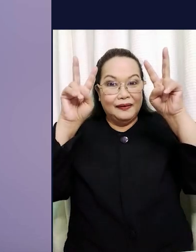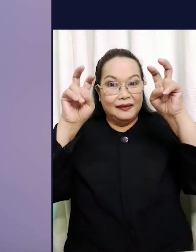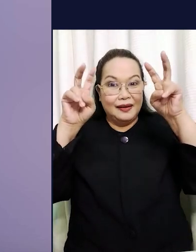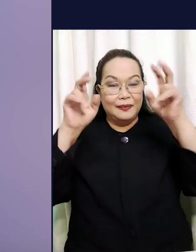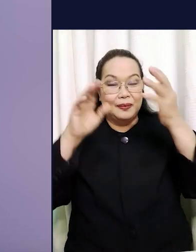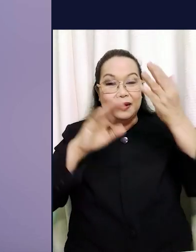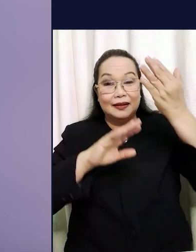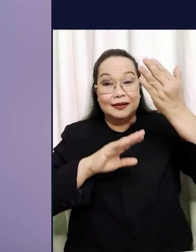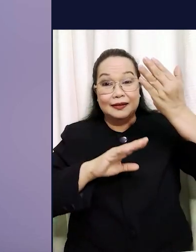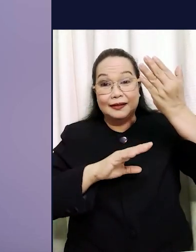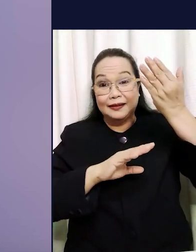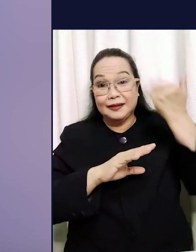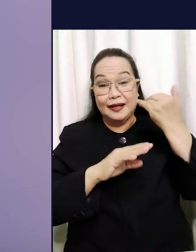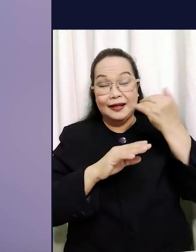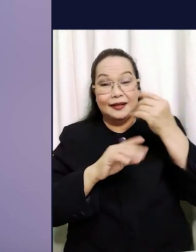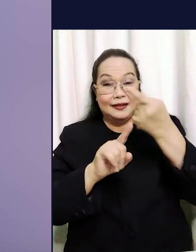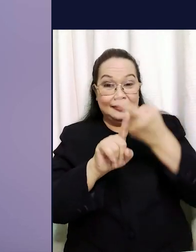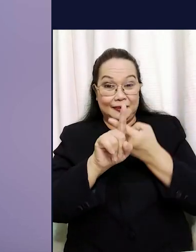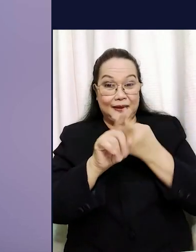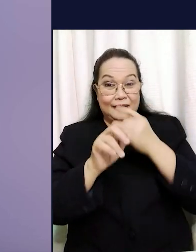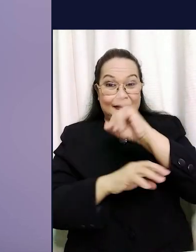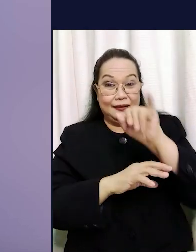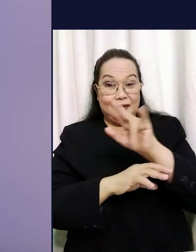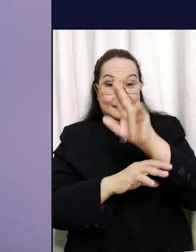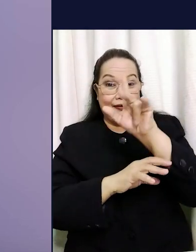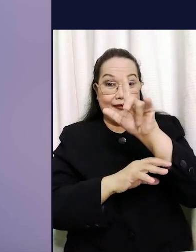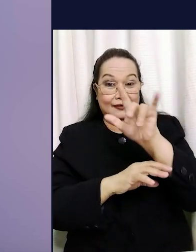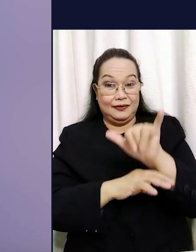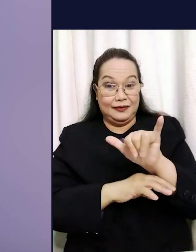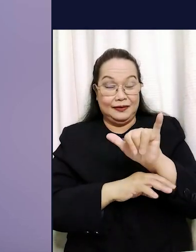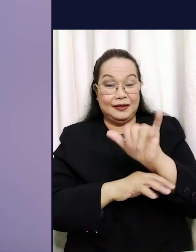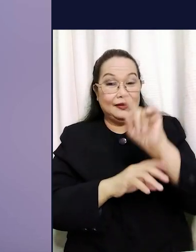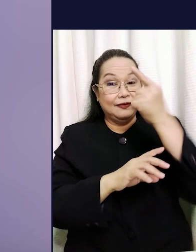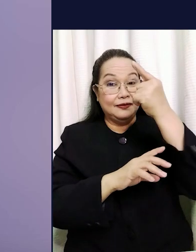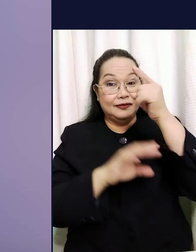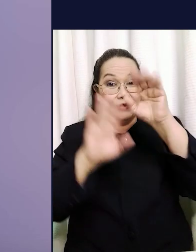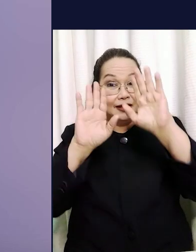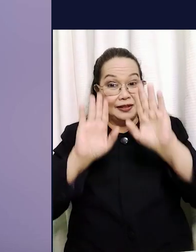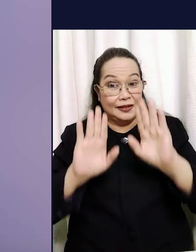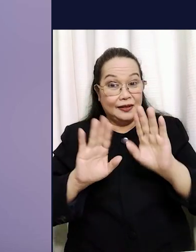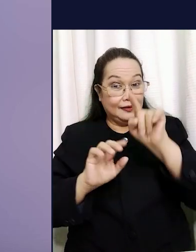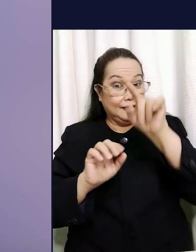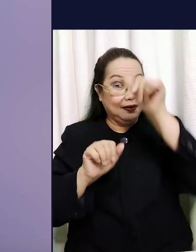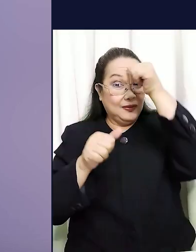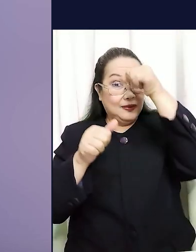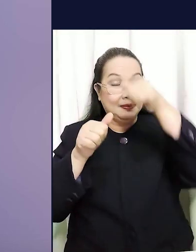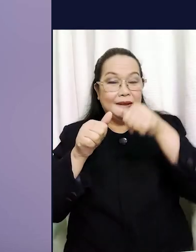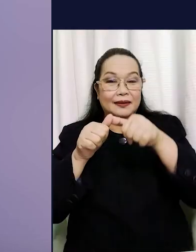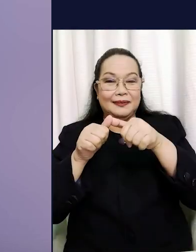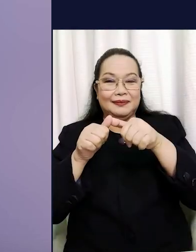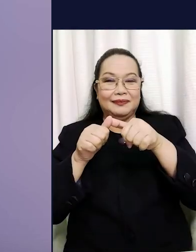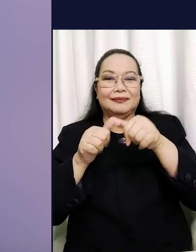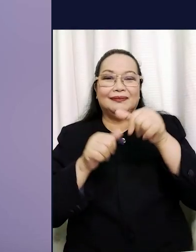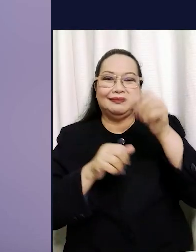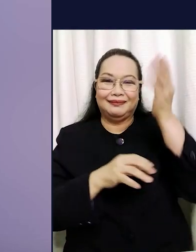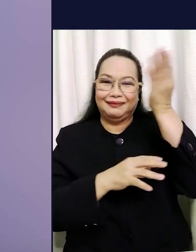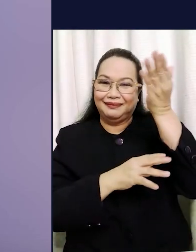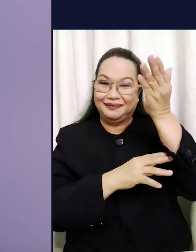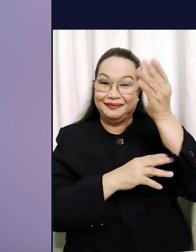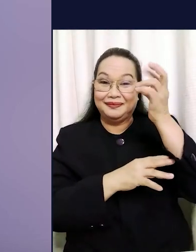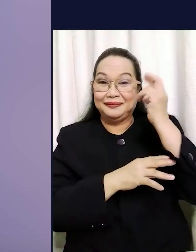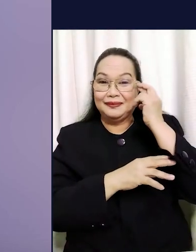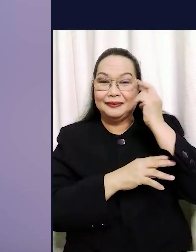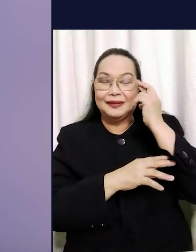ilang paksa na nakalipas sa buwang ito ng July. The first Sunday, if you